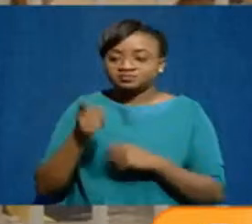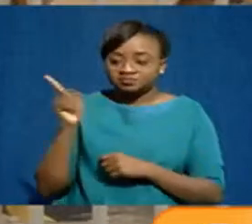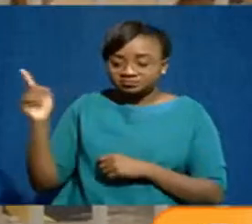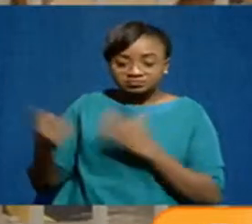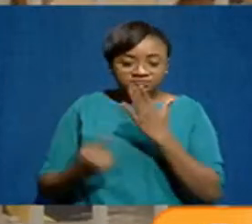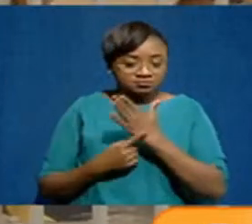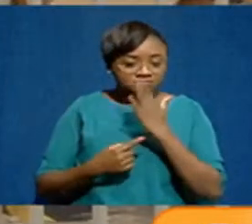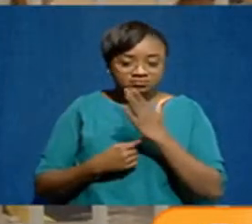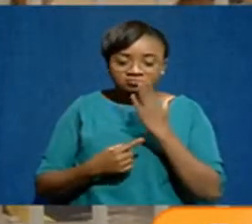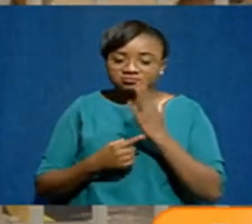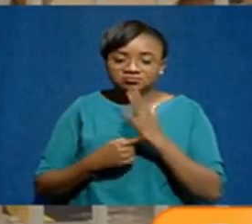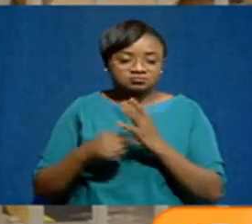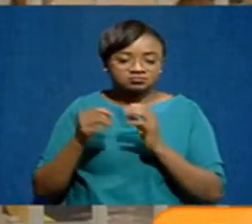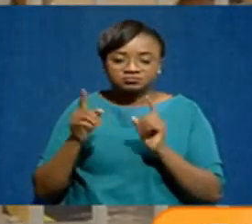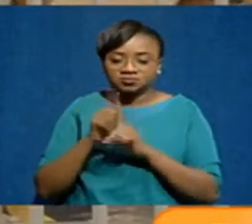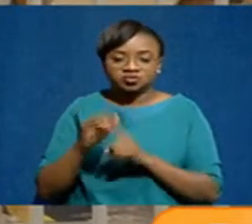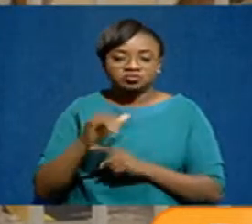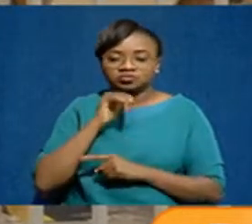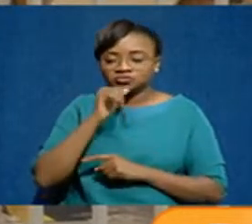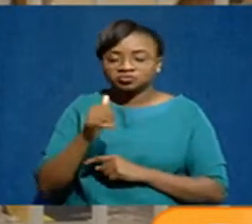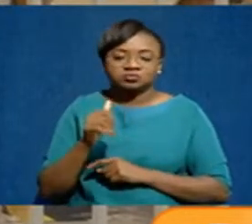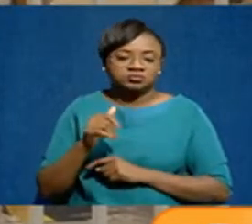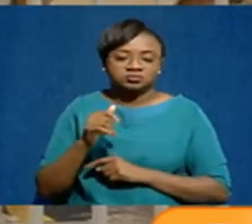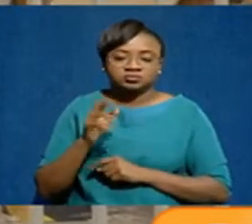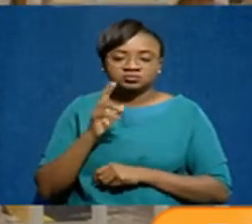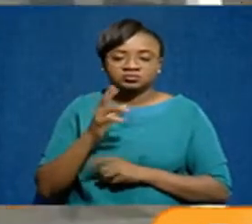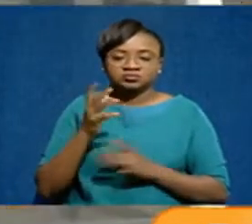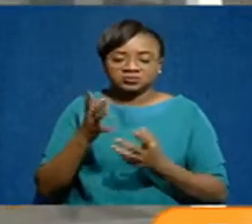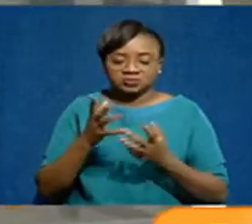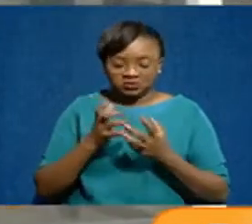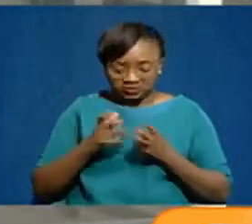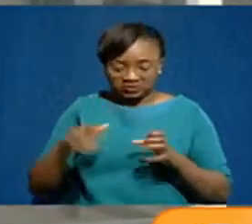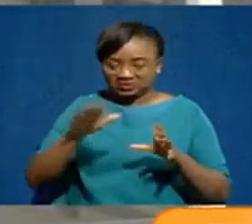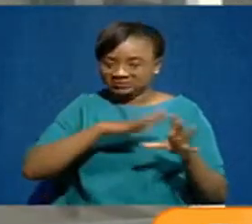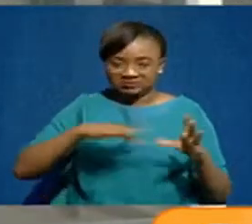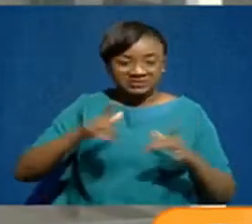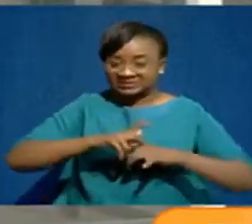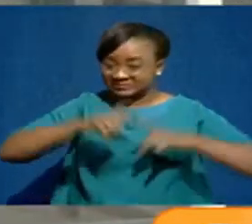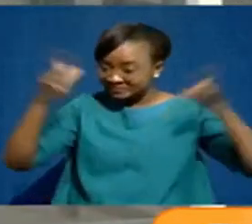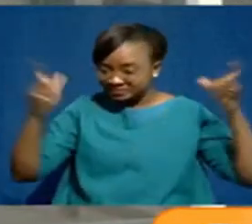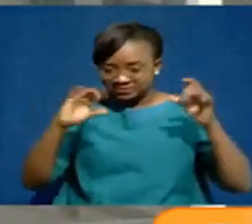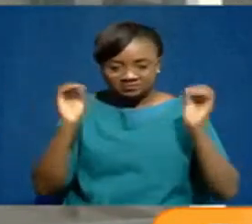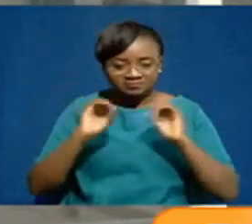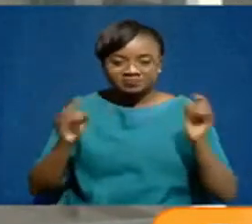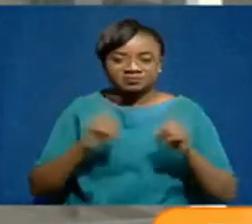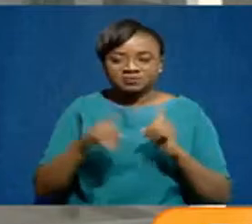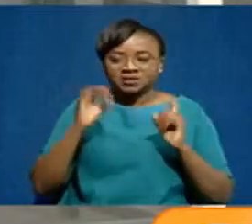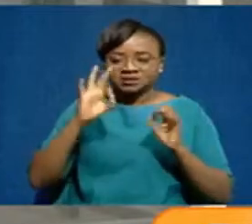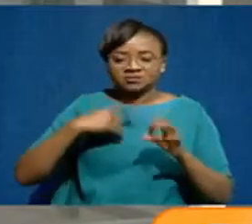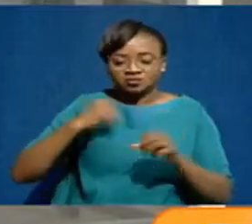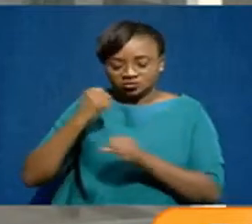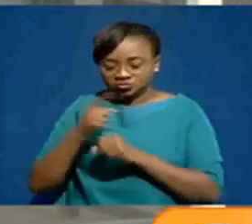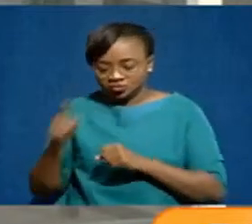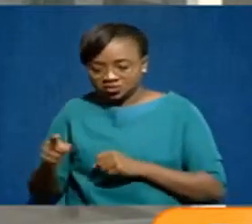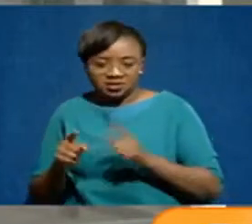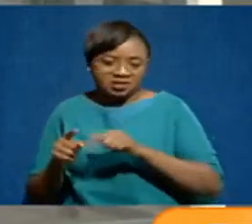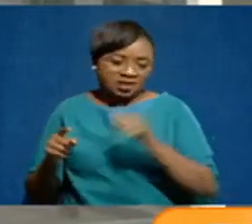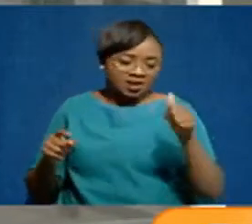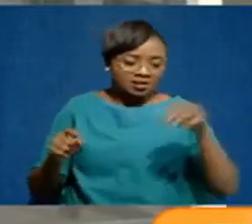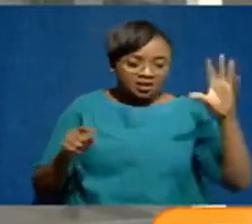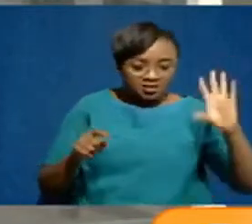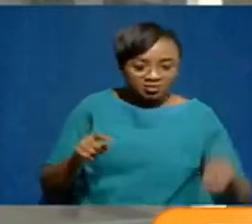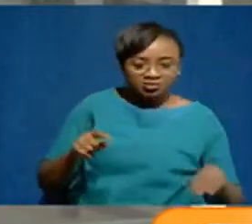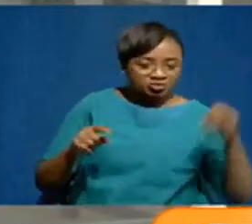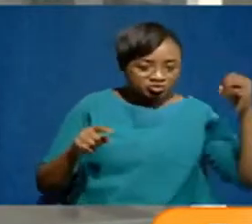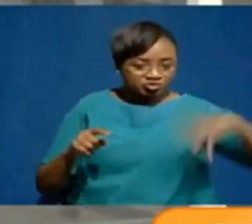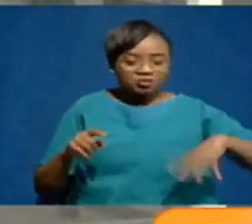scalable, and it doesn't occupy a large land footprint. But it's not to say that when we do one, we should stop doing the other. We need all solutions